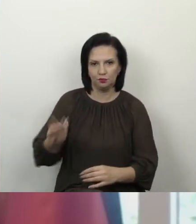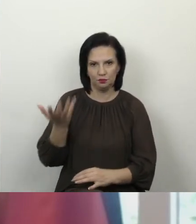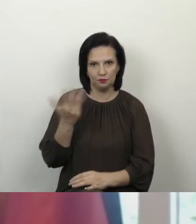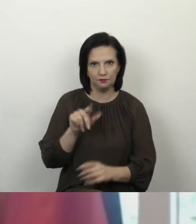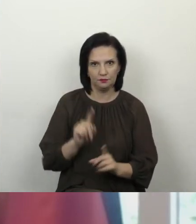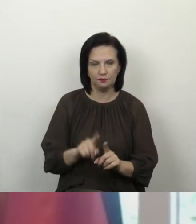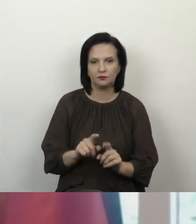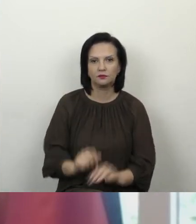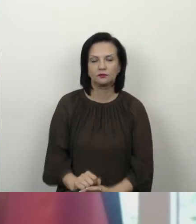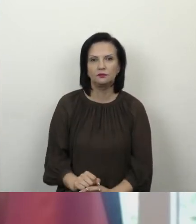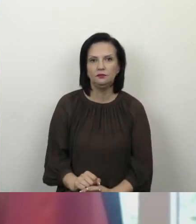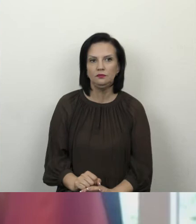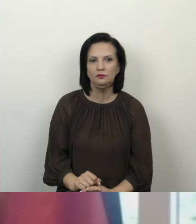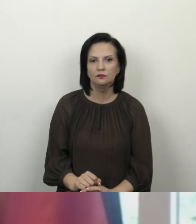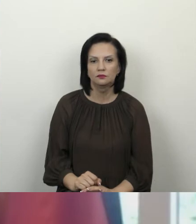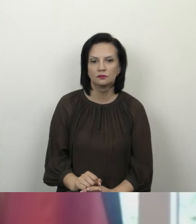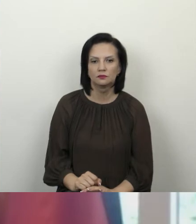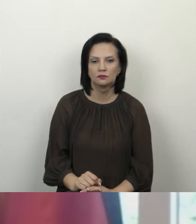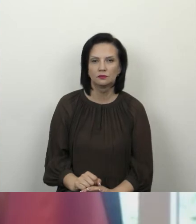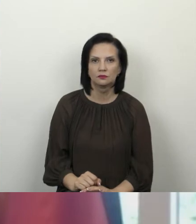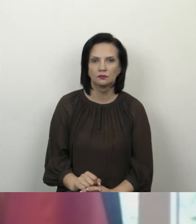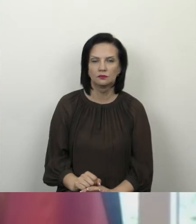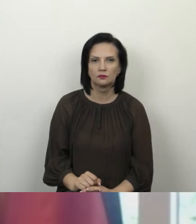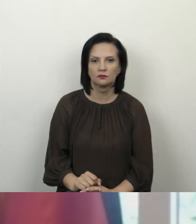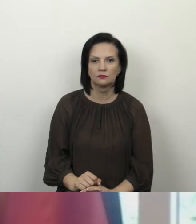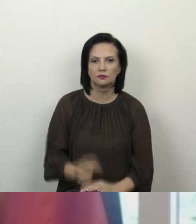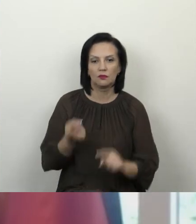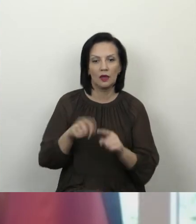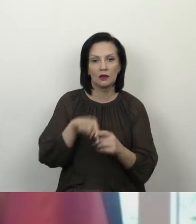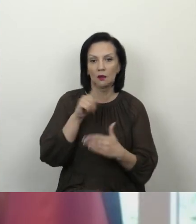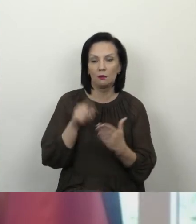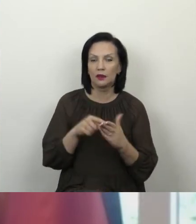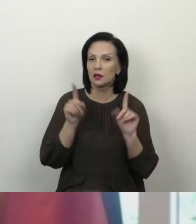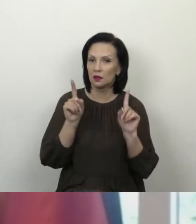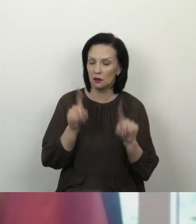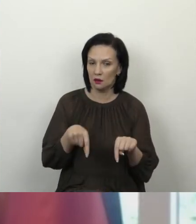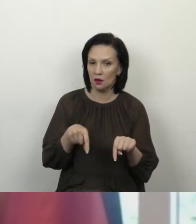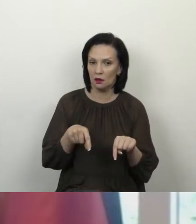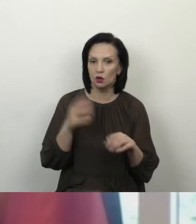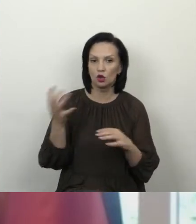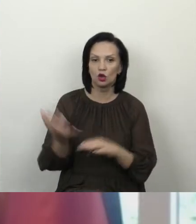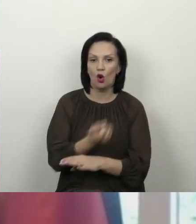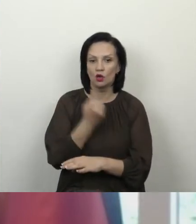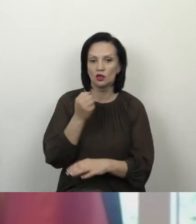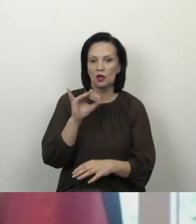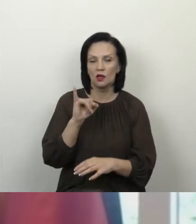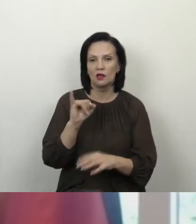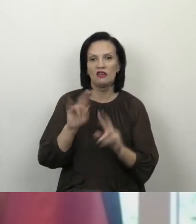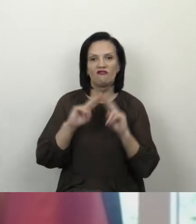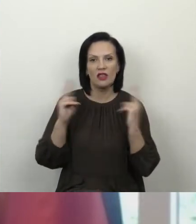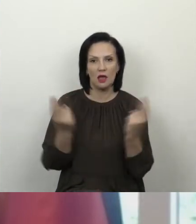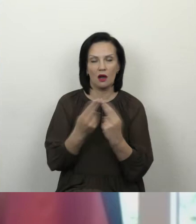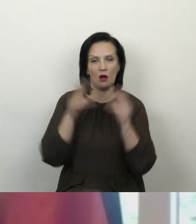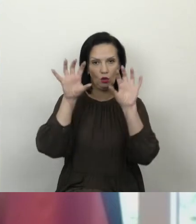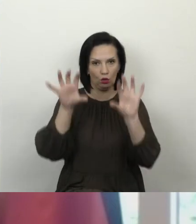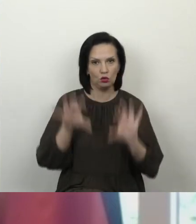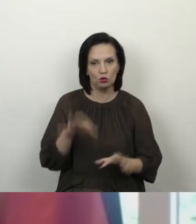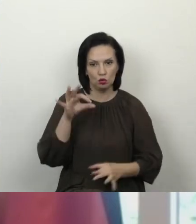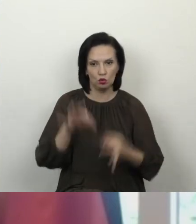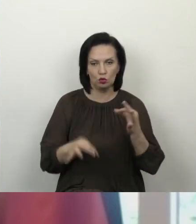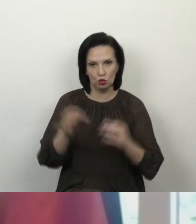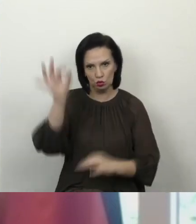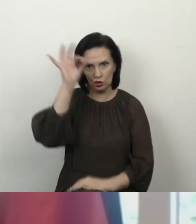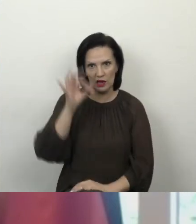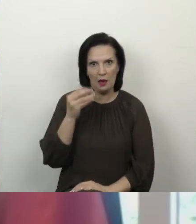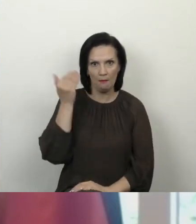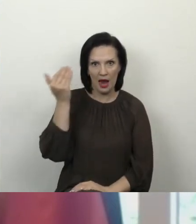meantime, this issue has also reached the German Federal Constitutional Court in view of the